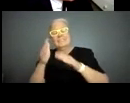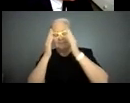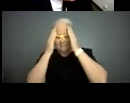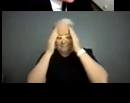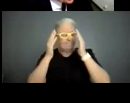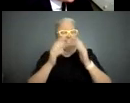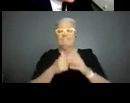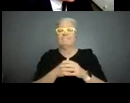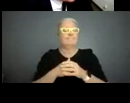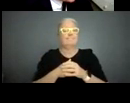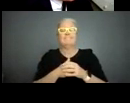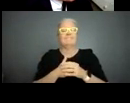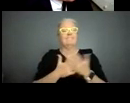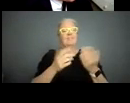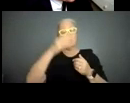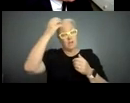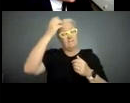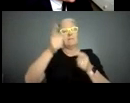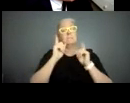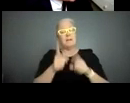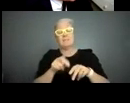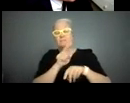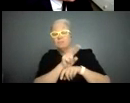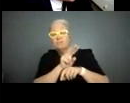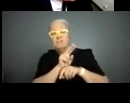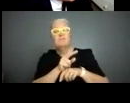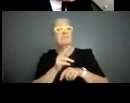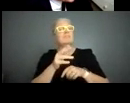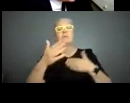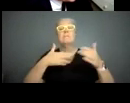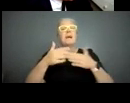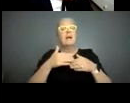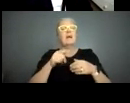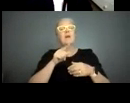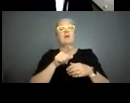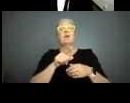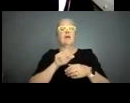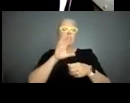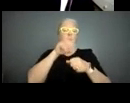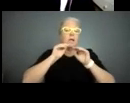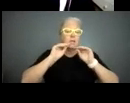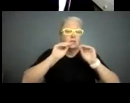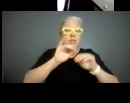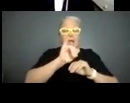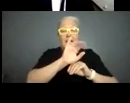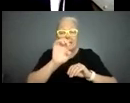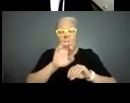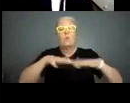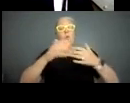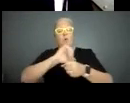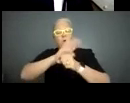show that governments can't take their eye off the ball, whether it be COVID or inclusive education, if things are to be actually moved